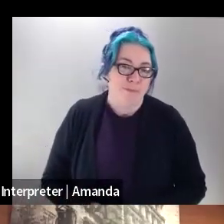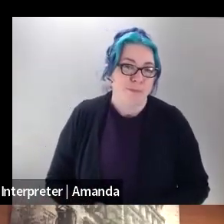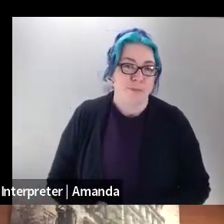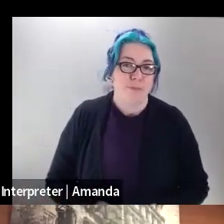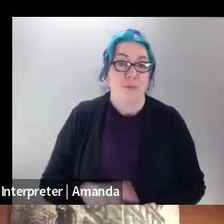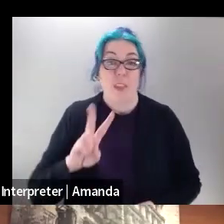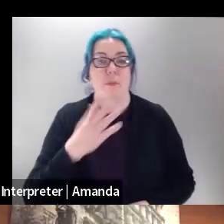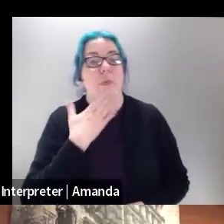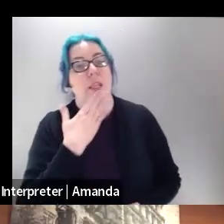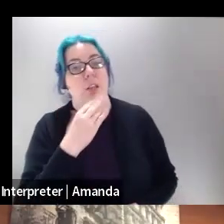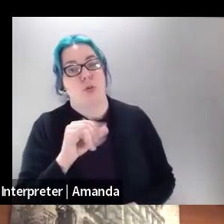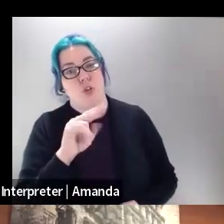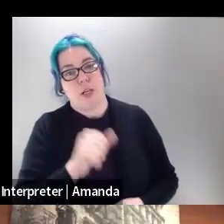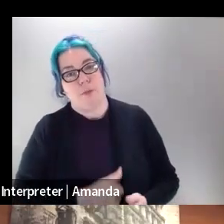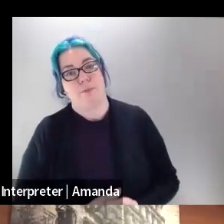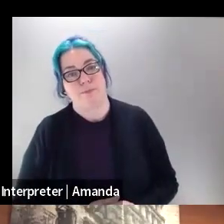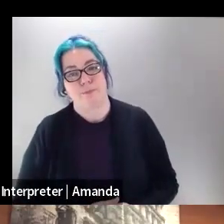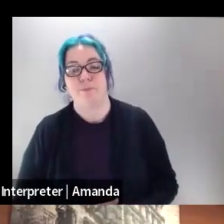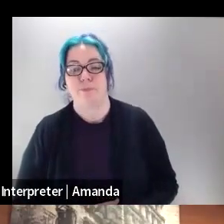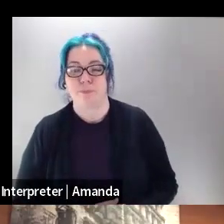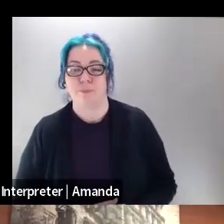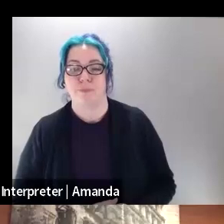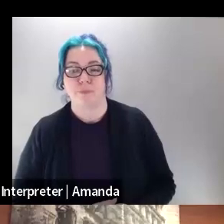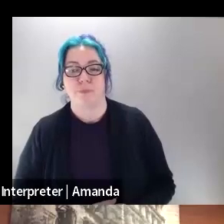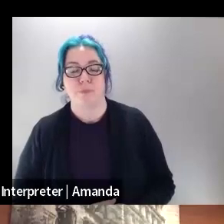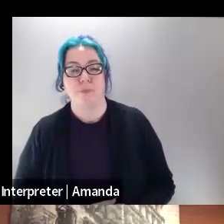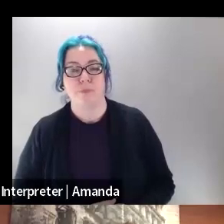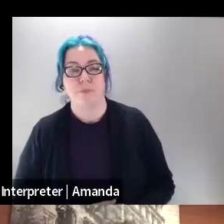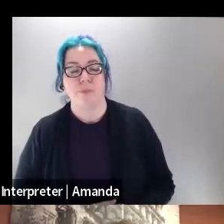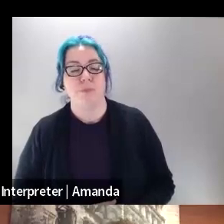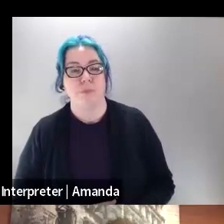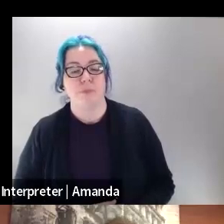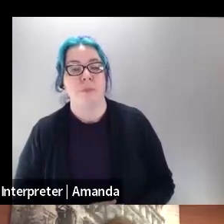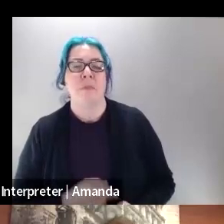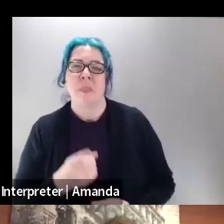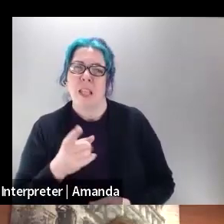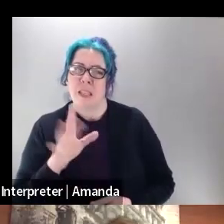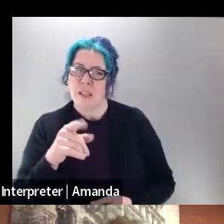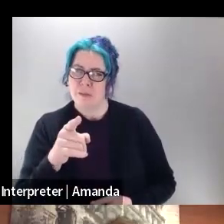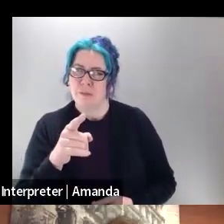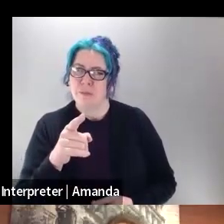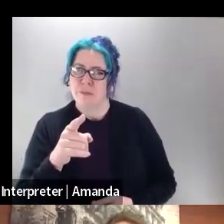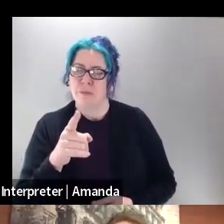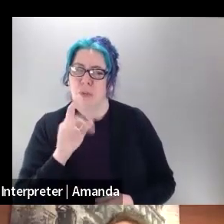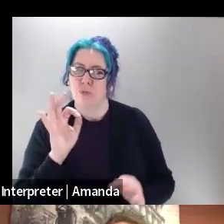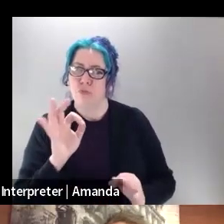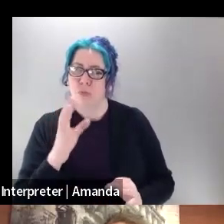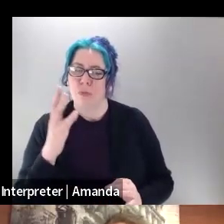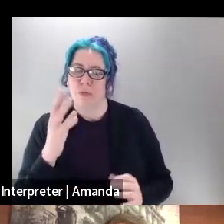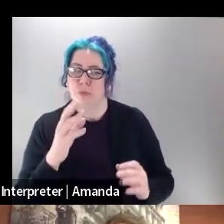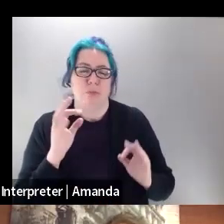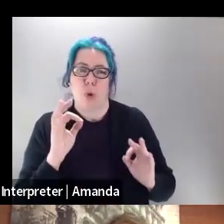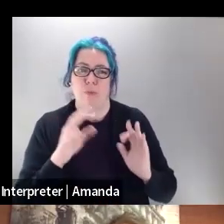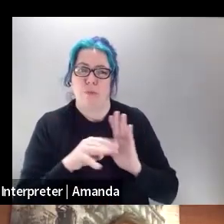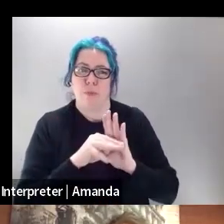again, beautiful model of, I would say, quite different within our tiny parameters of being in the same world at